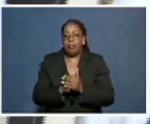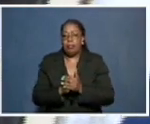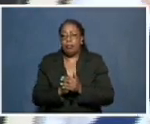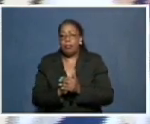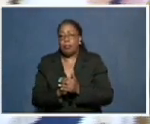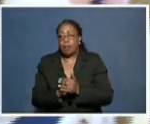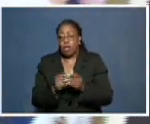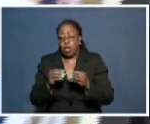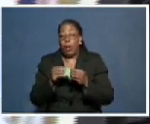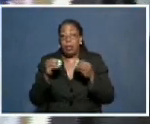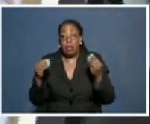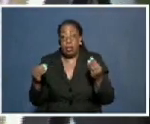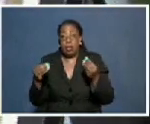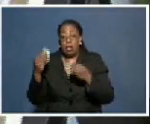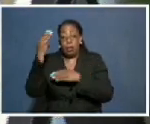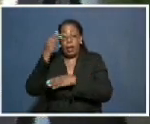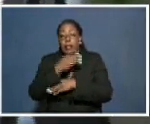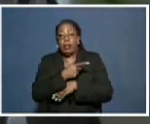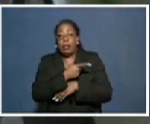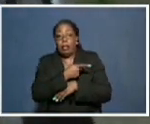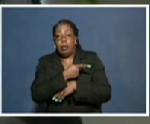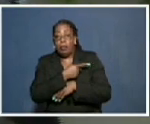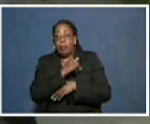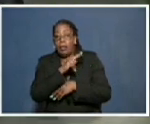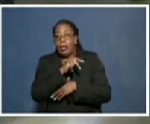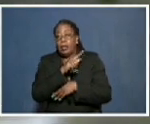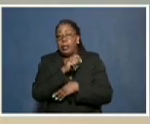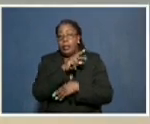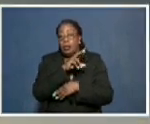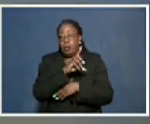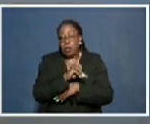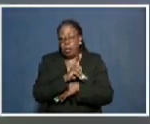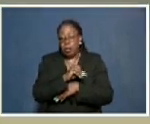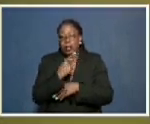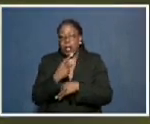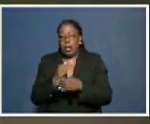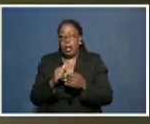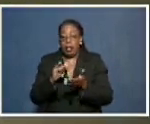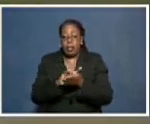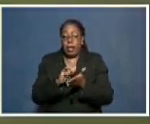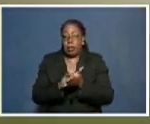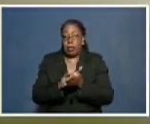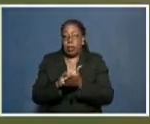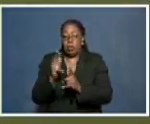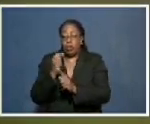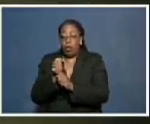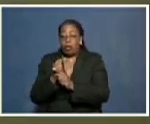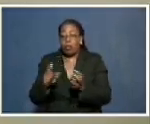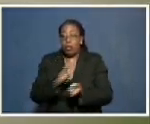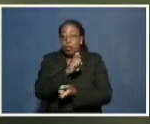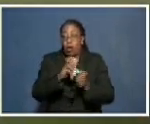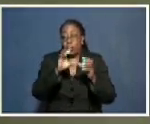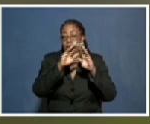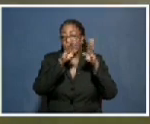of the opposition, Michael Pintard, blasted the Davis administration's actions as callous and heartless after bulldozers tore down those domes, as he